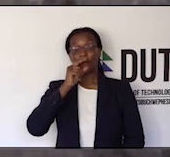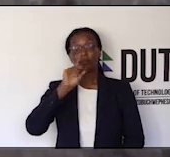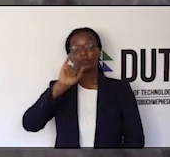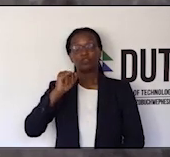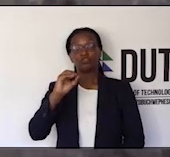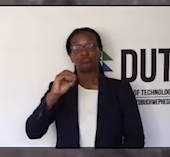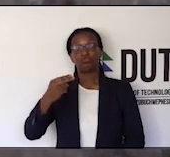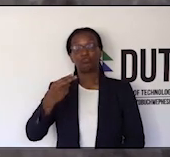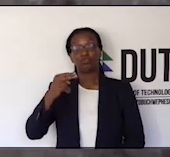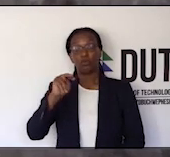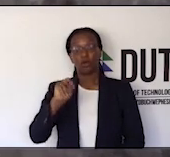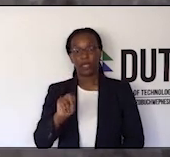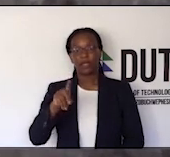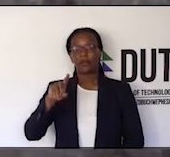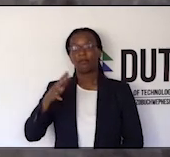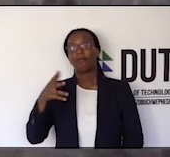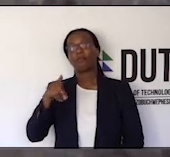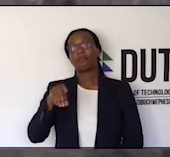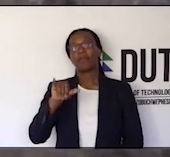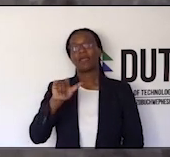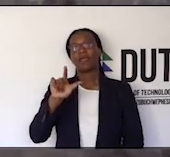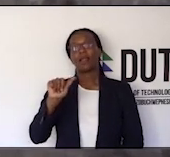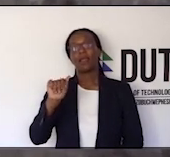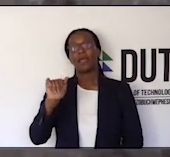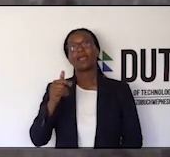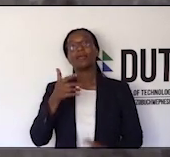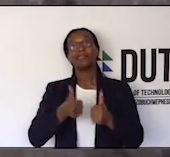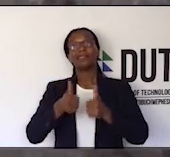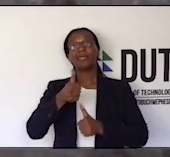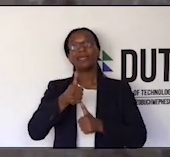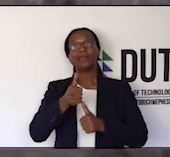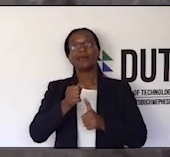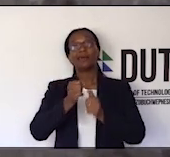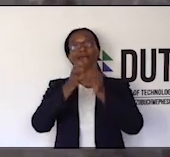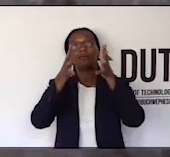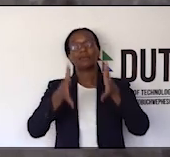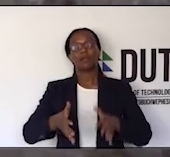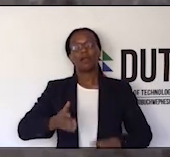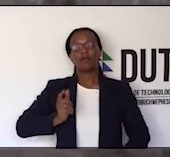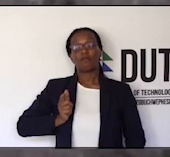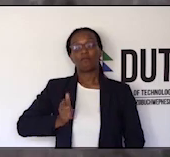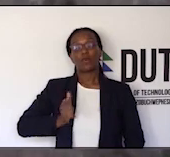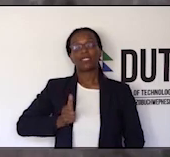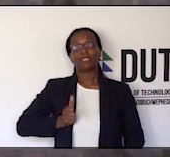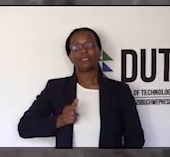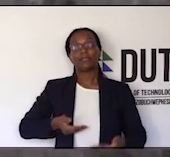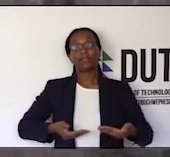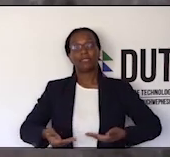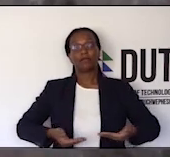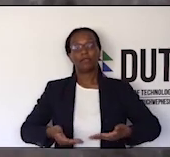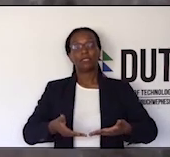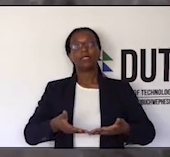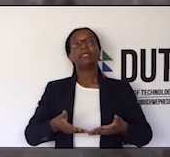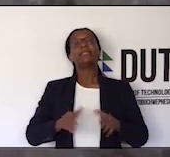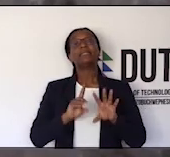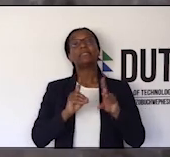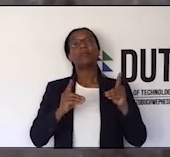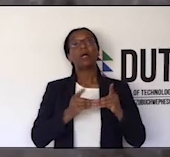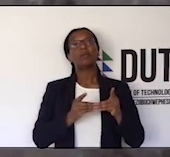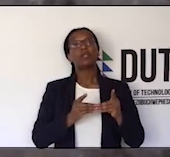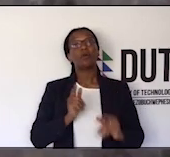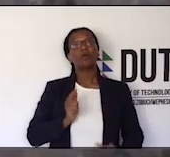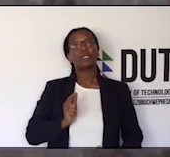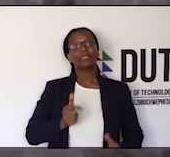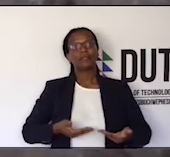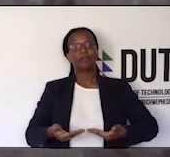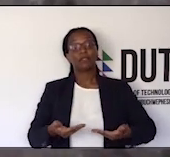Pillay, Senior Officer, Department of Protection Services. The Department of Protection Services of the